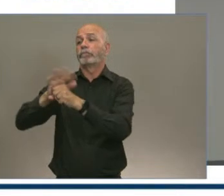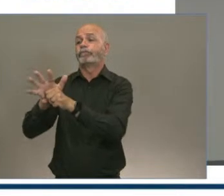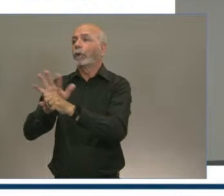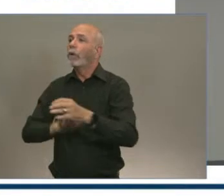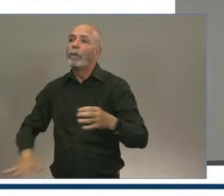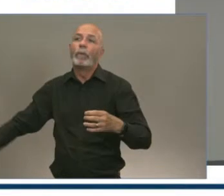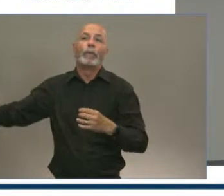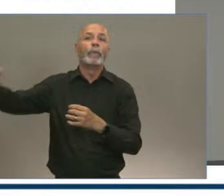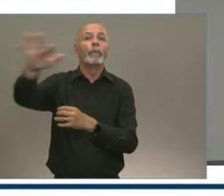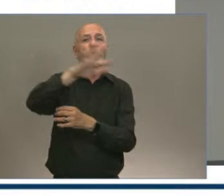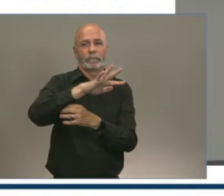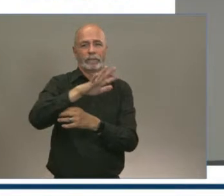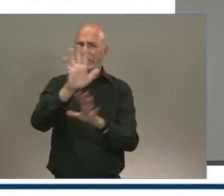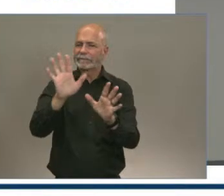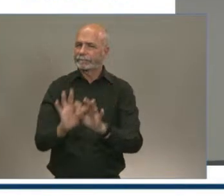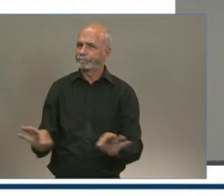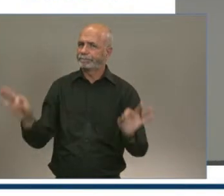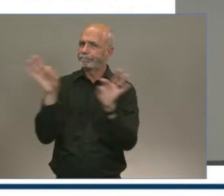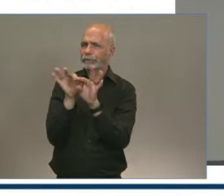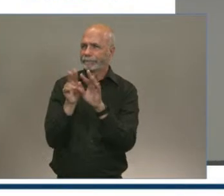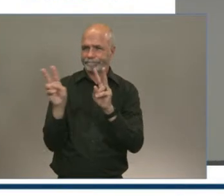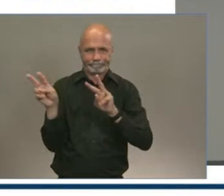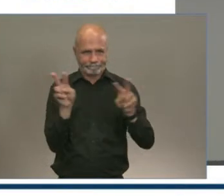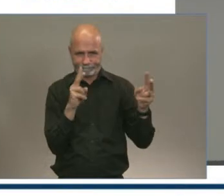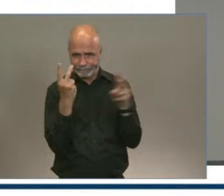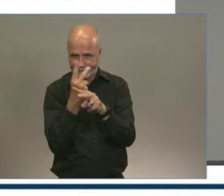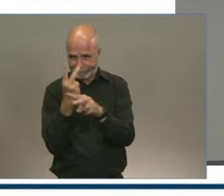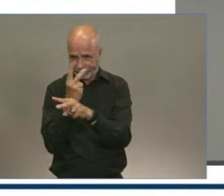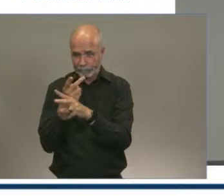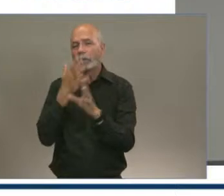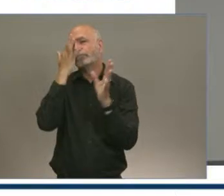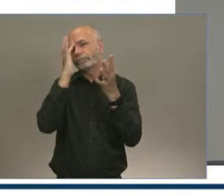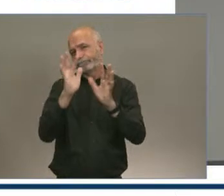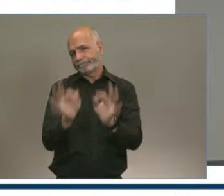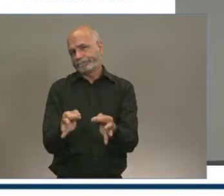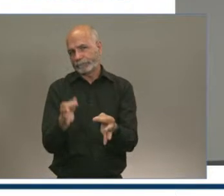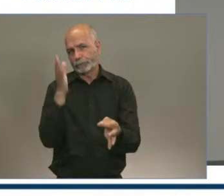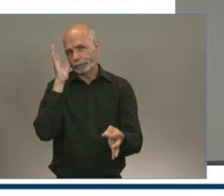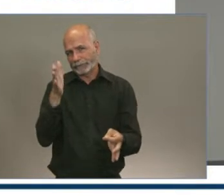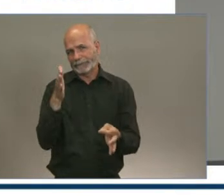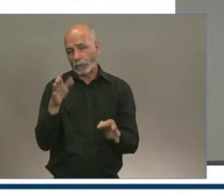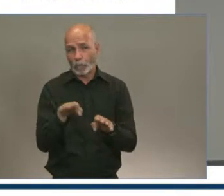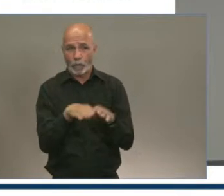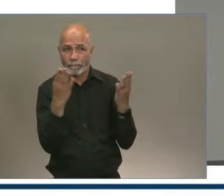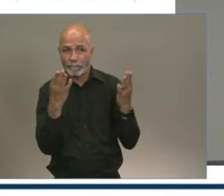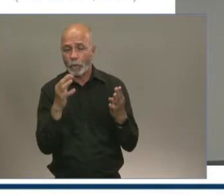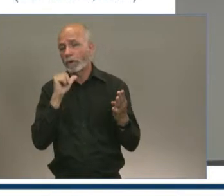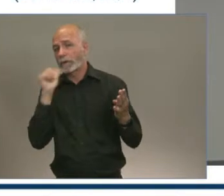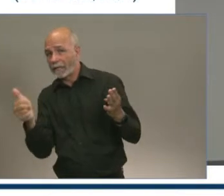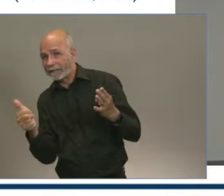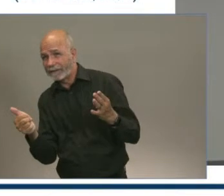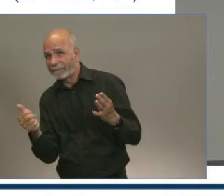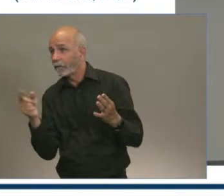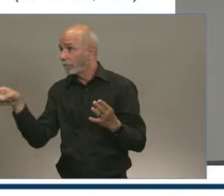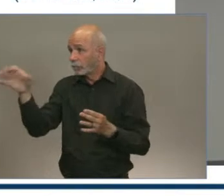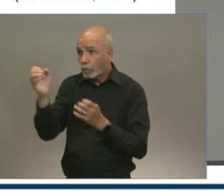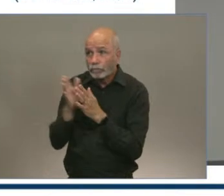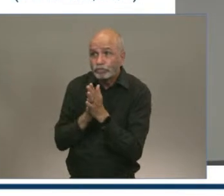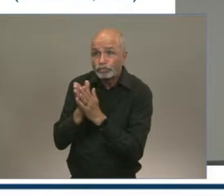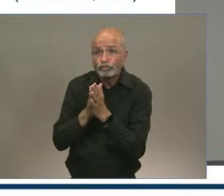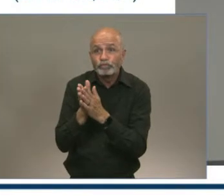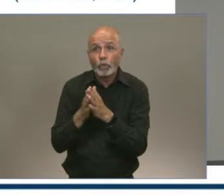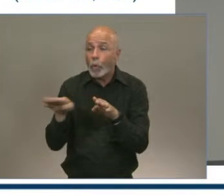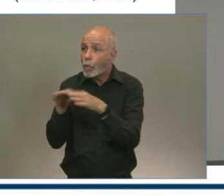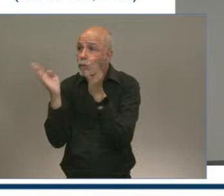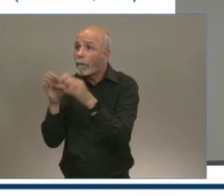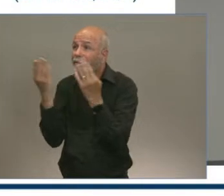us to then make solid decisions around how we reopen. So if people are anxious to get the reopening going, then help us out.